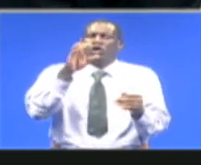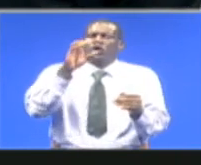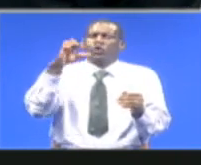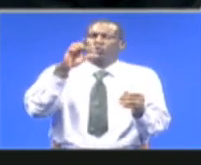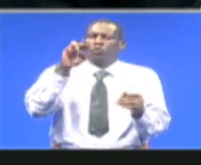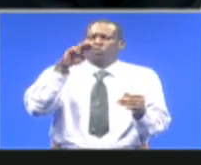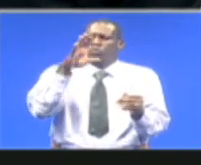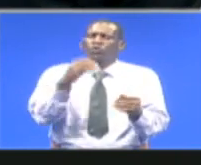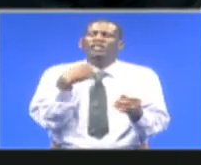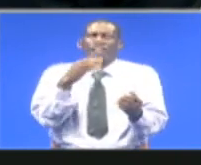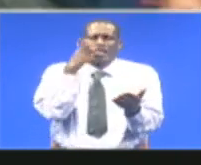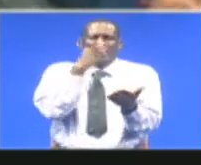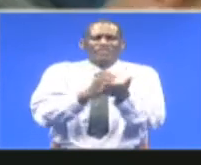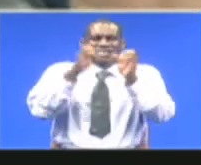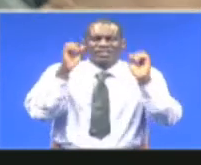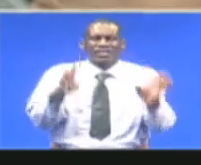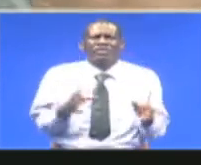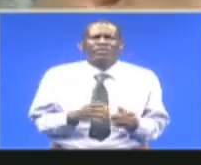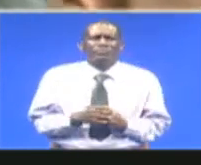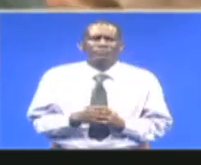evidence. Uko Kusa Hazmo.